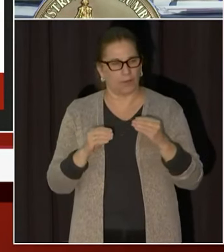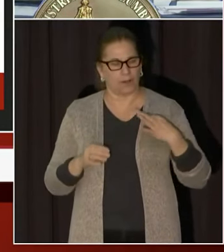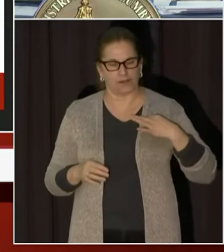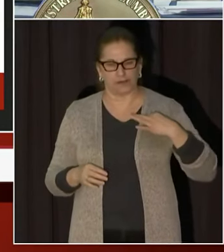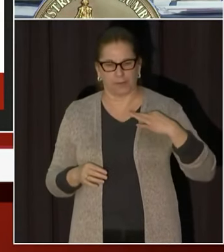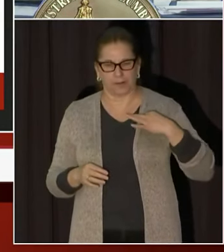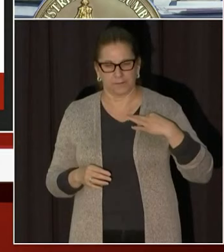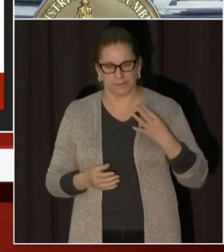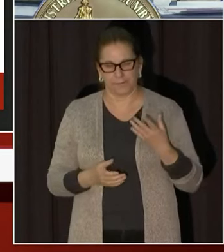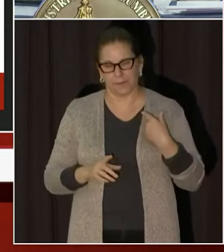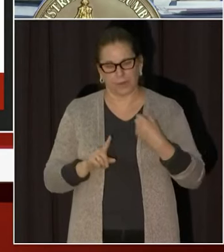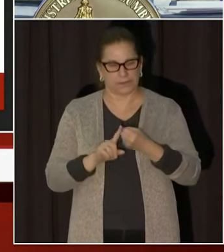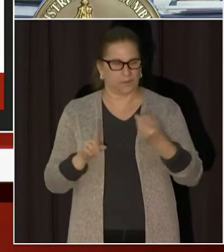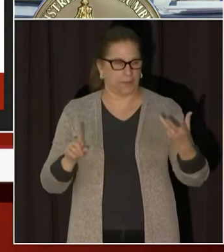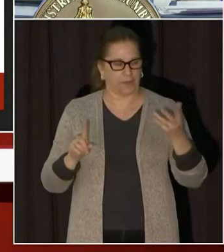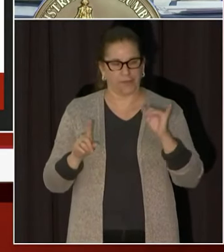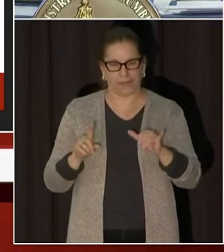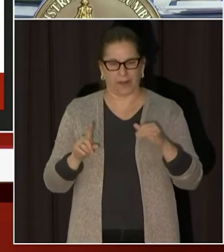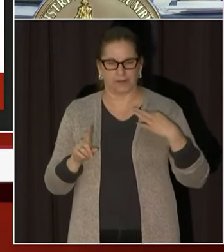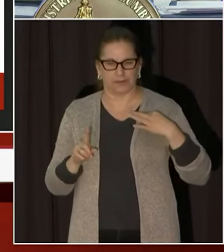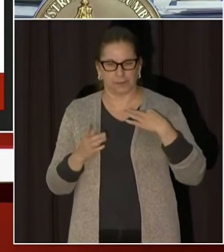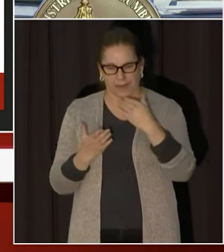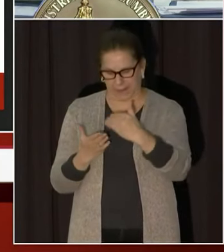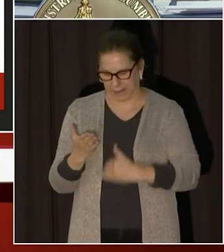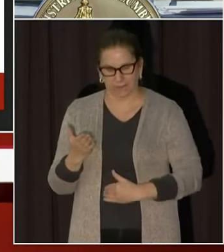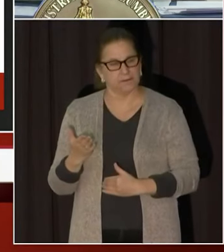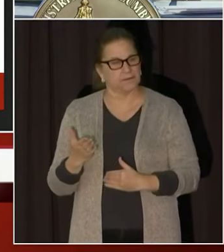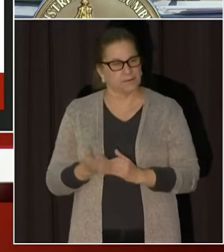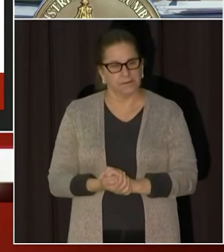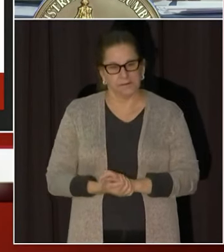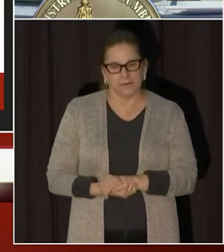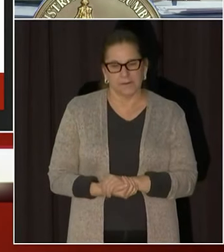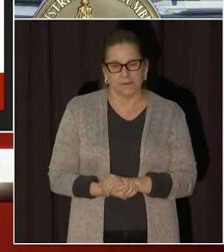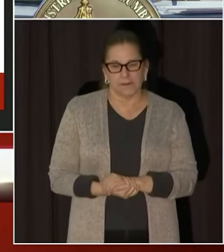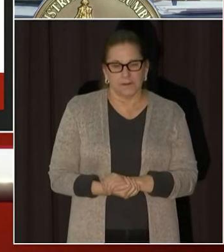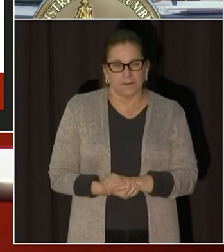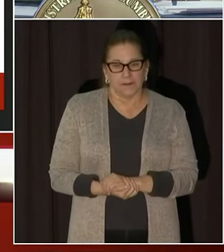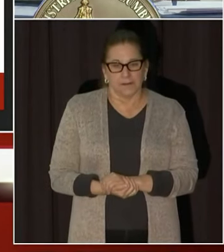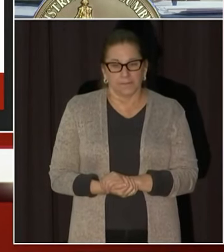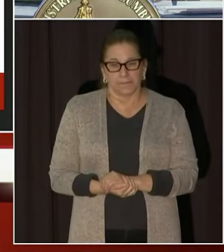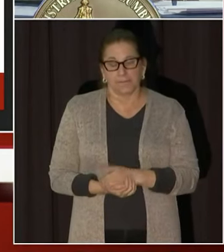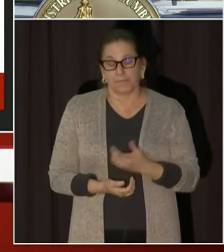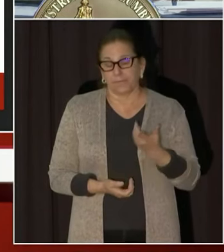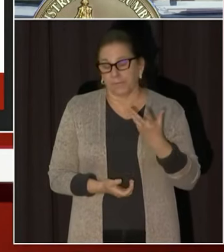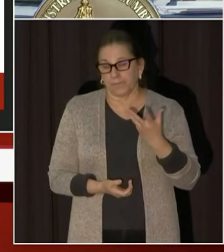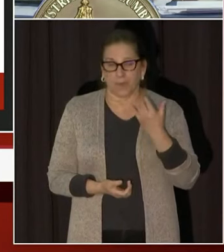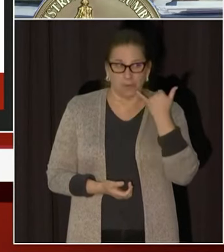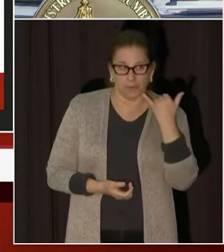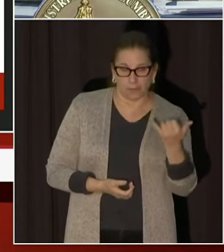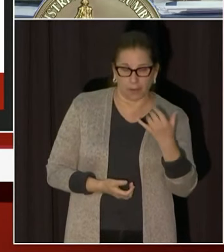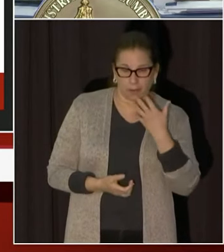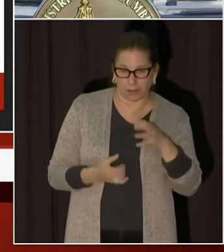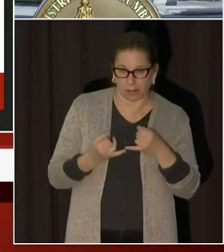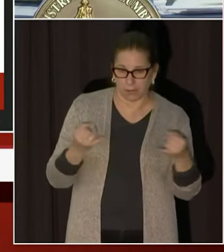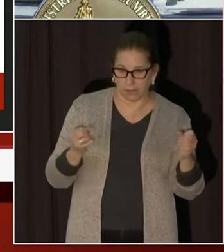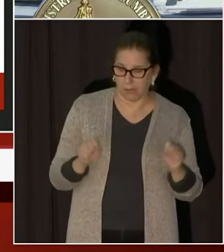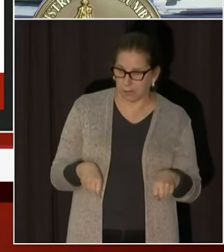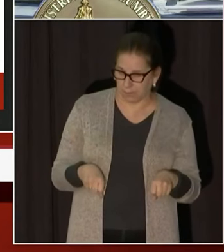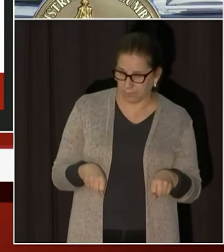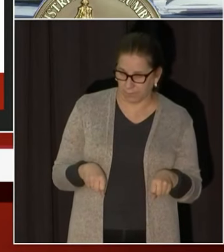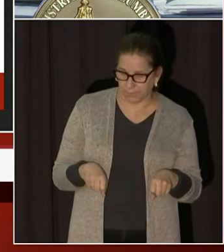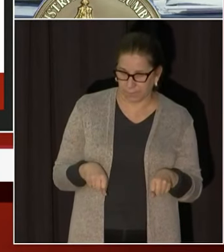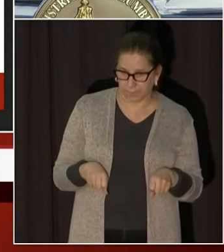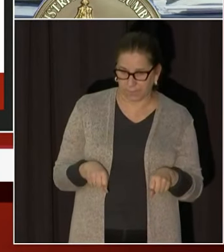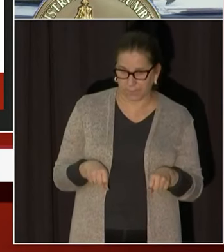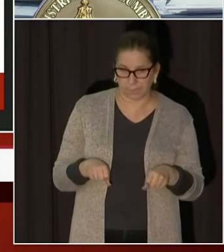expanded related to COVID. Calls to our testing hotline in that period of time have tripled. So we